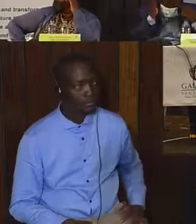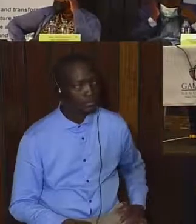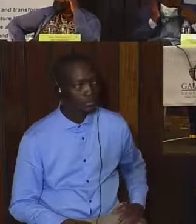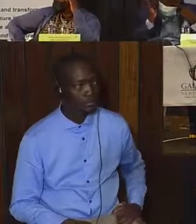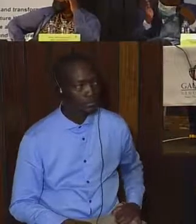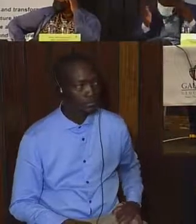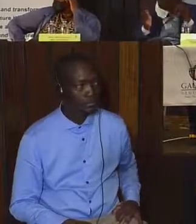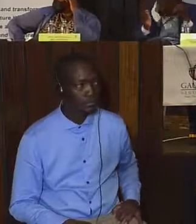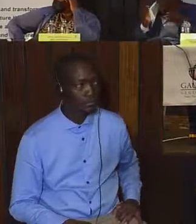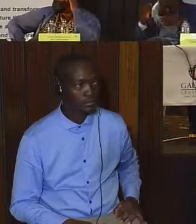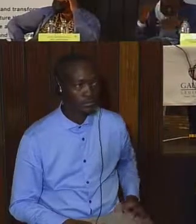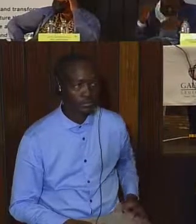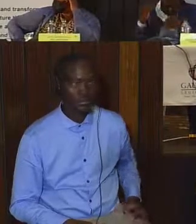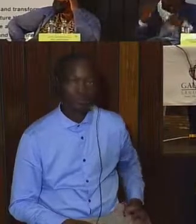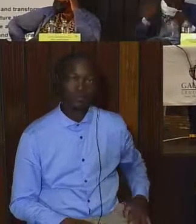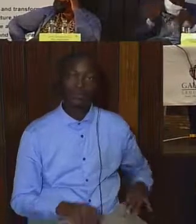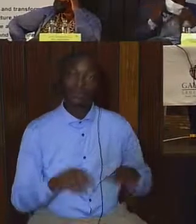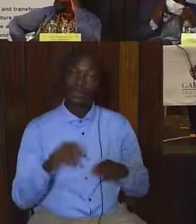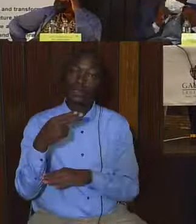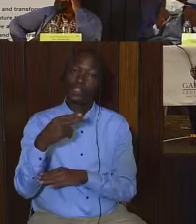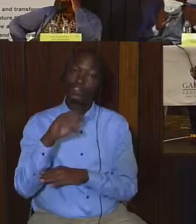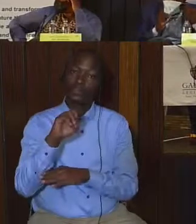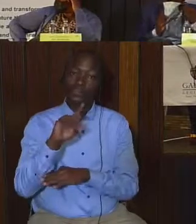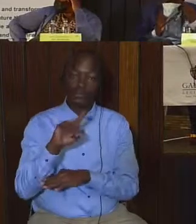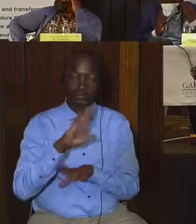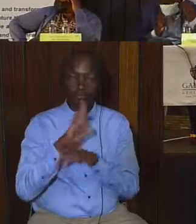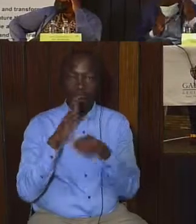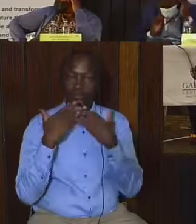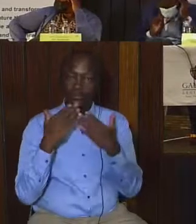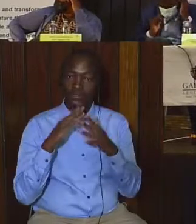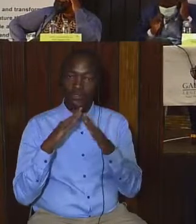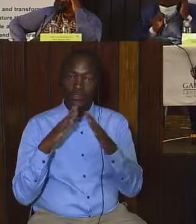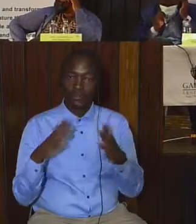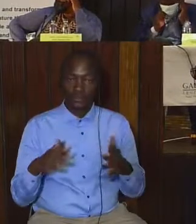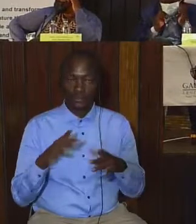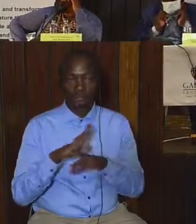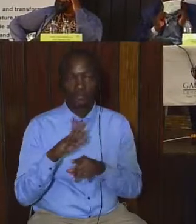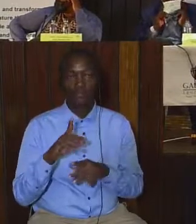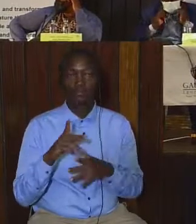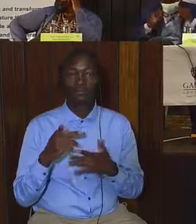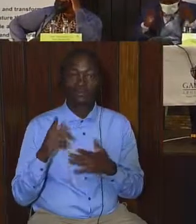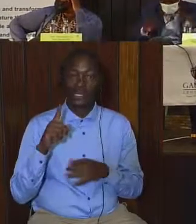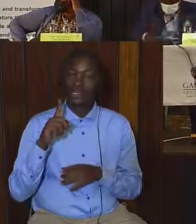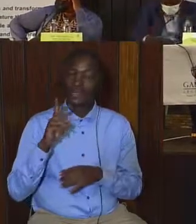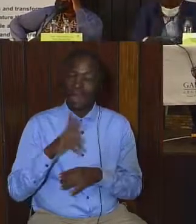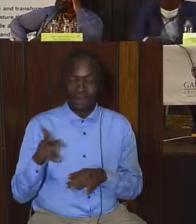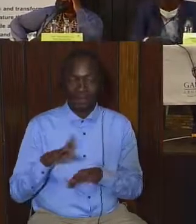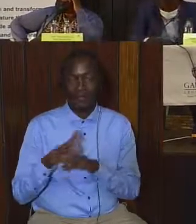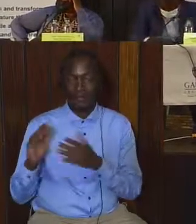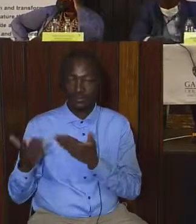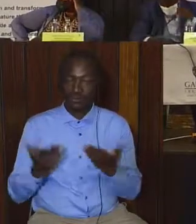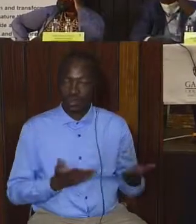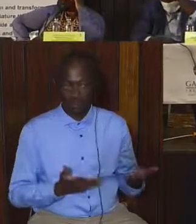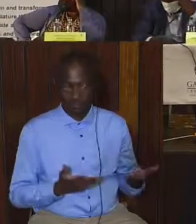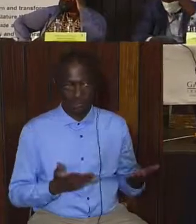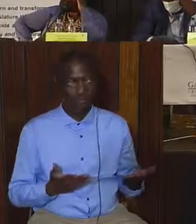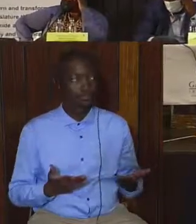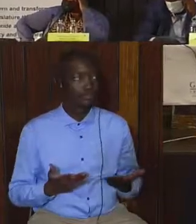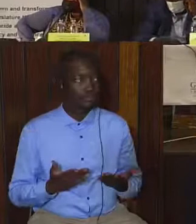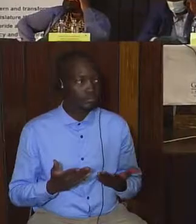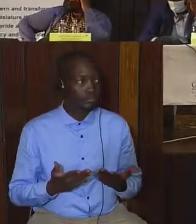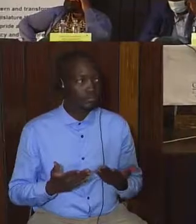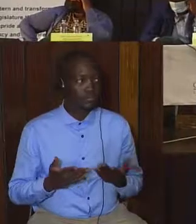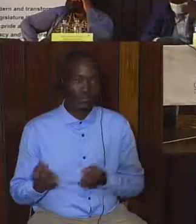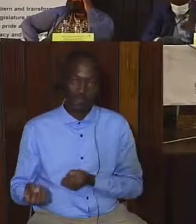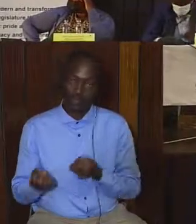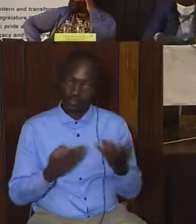So, HOD, thank you very much, and once again we want to welcome you. I want to